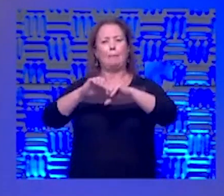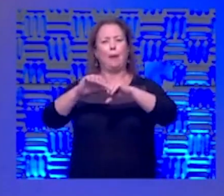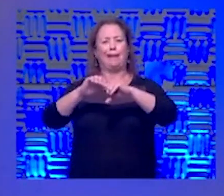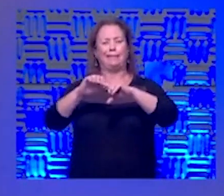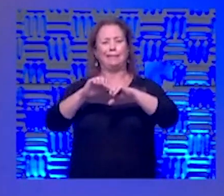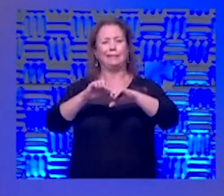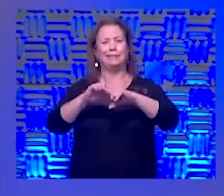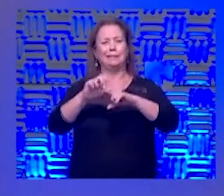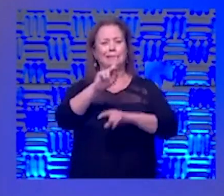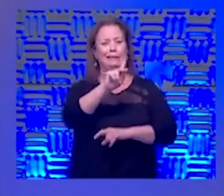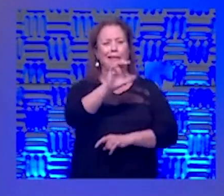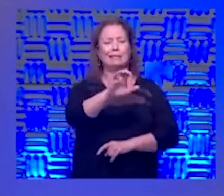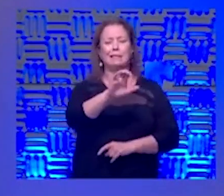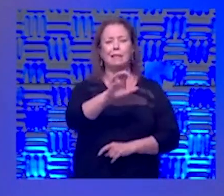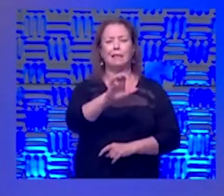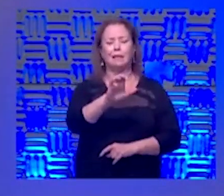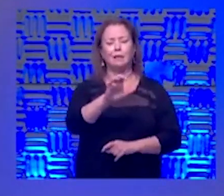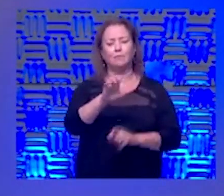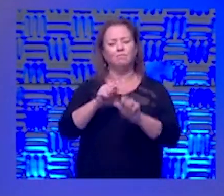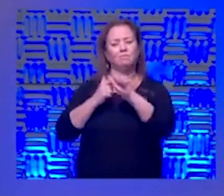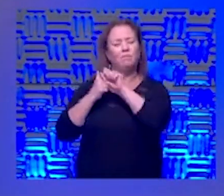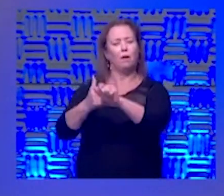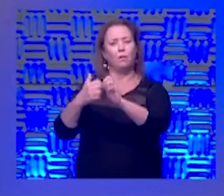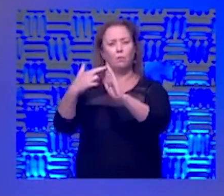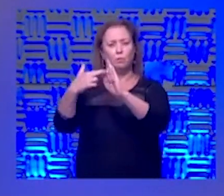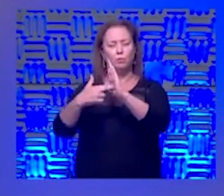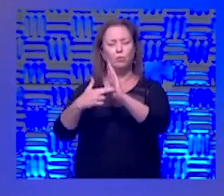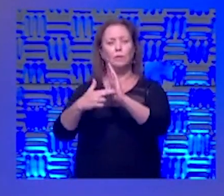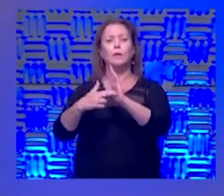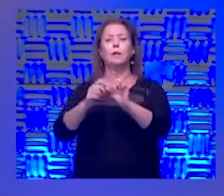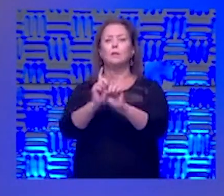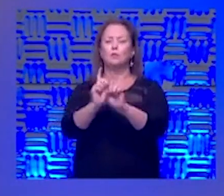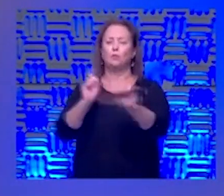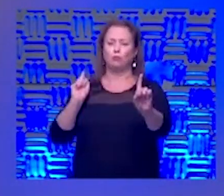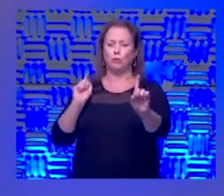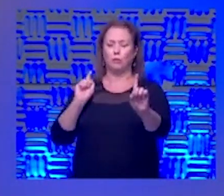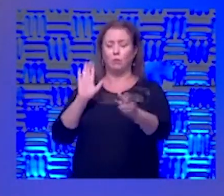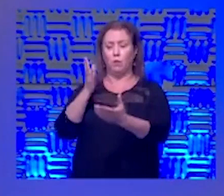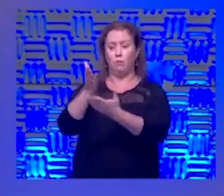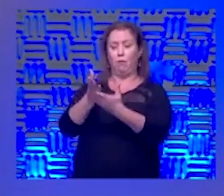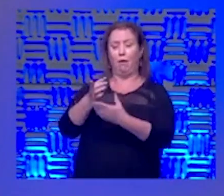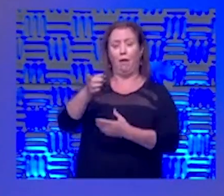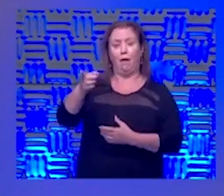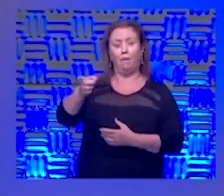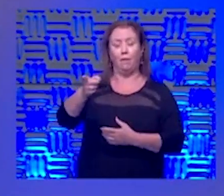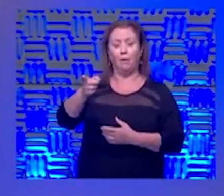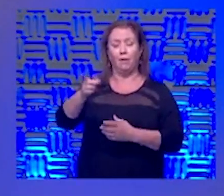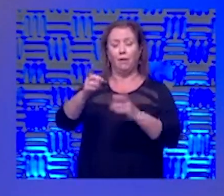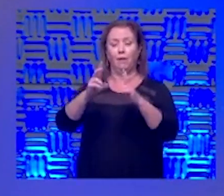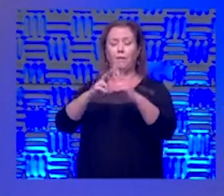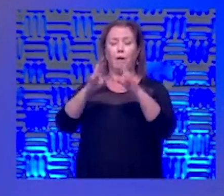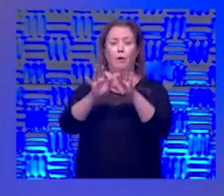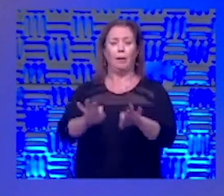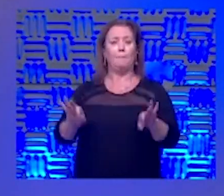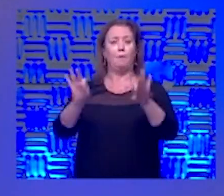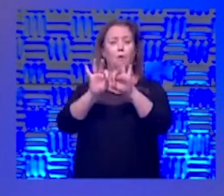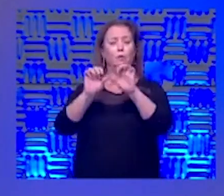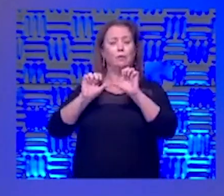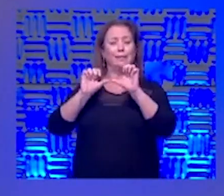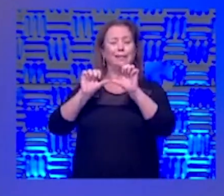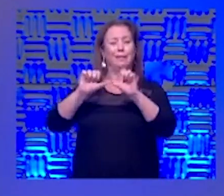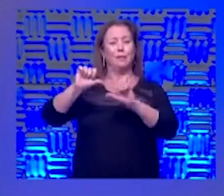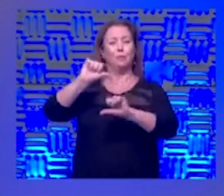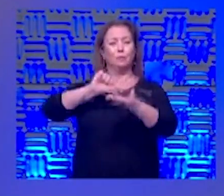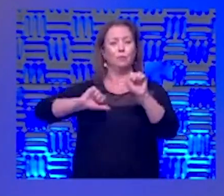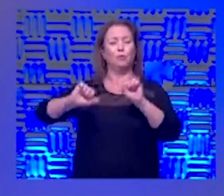not deviate from that. Because really the social distancing, once you get to your destination, is going to be very important. If you can continue to social and